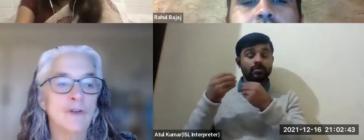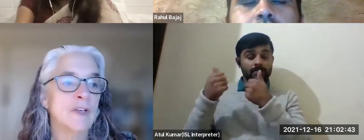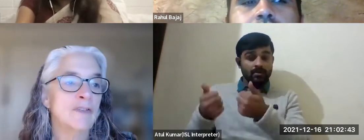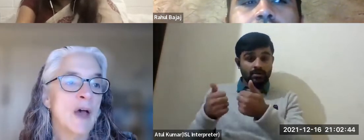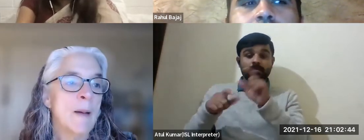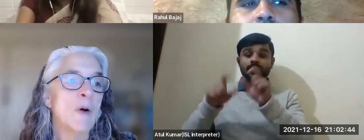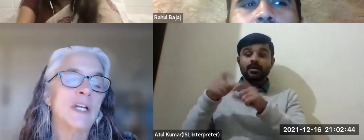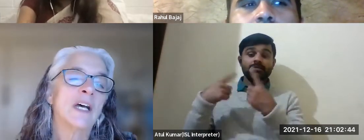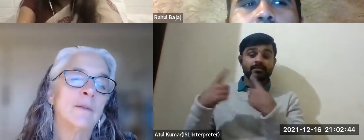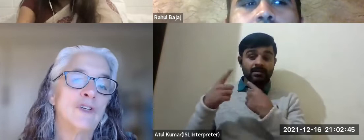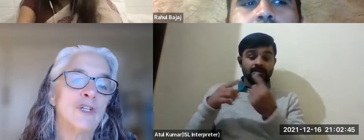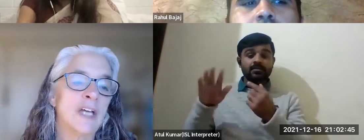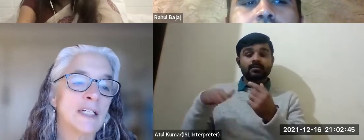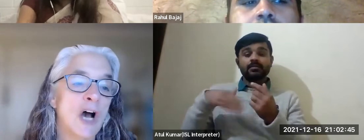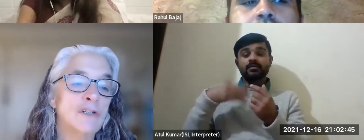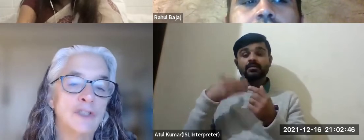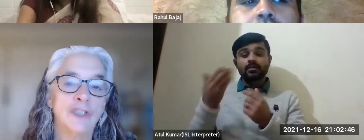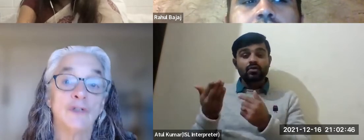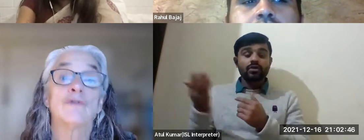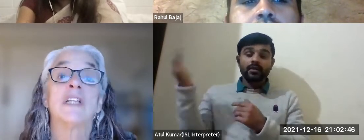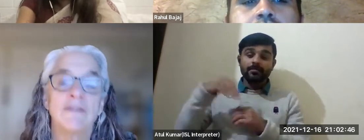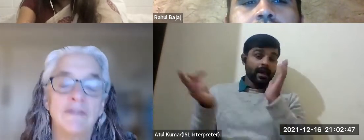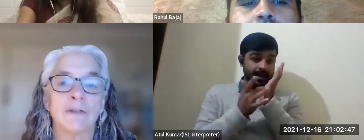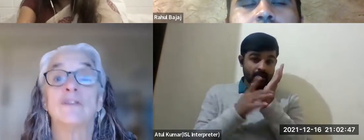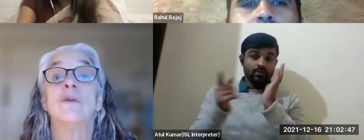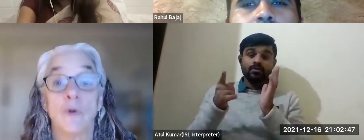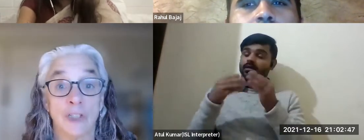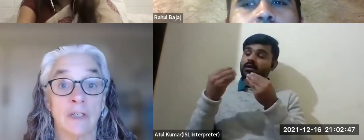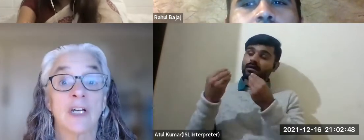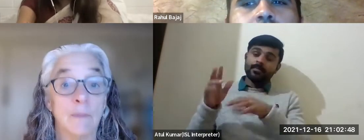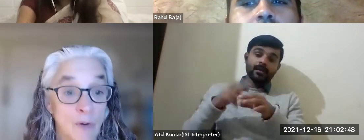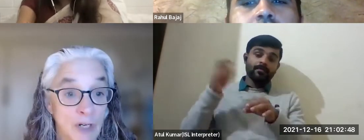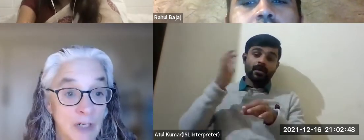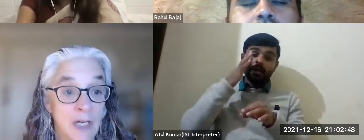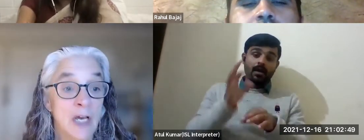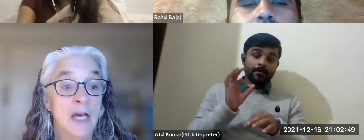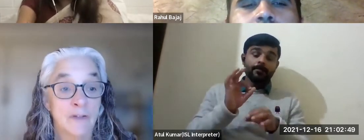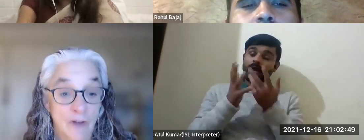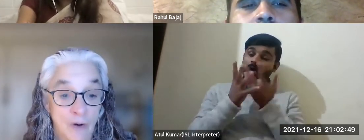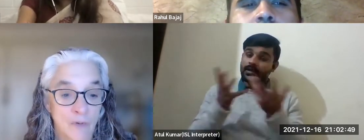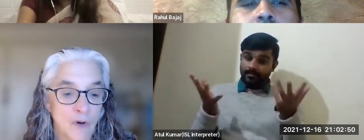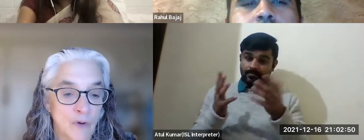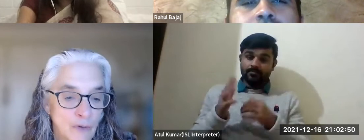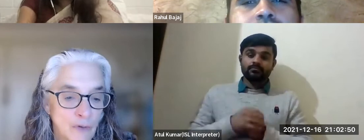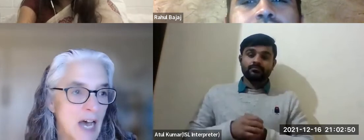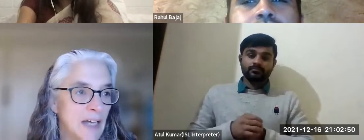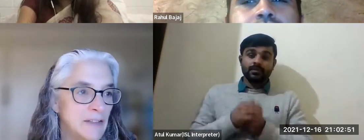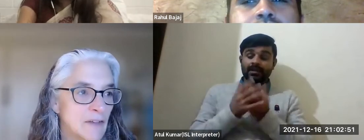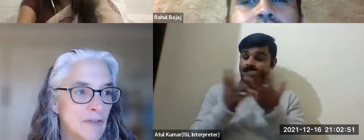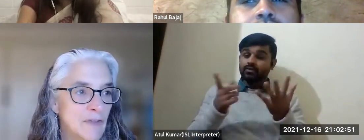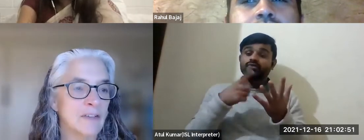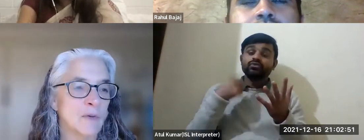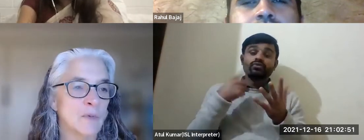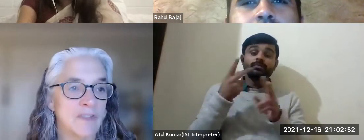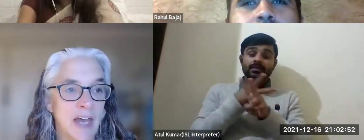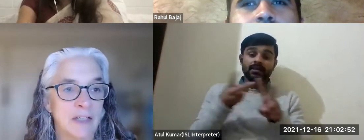customer service, but when it comes to your technology, you've left out this important component. So those are the kinds